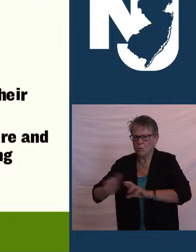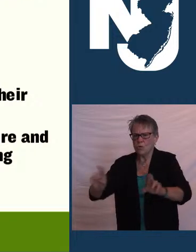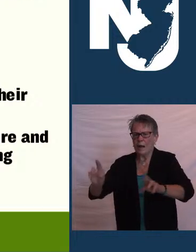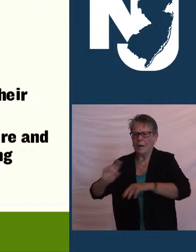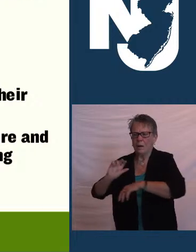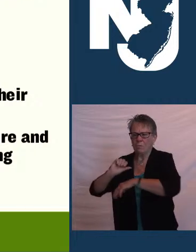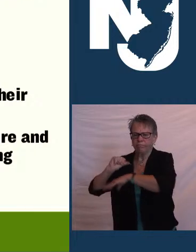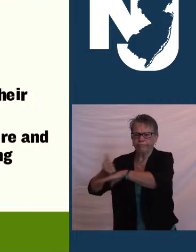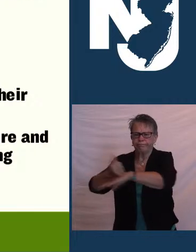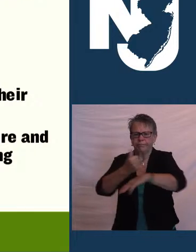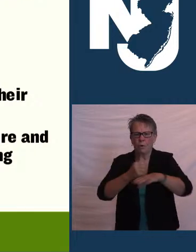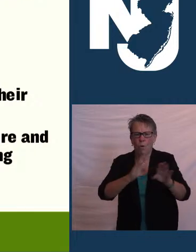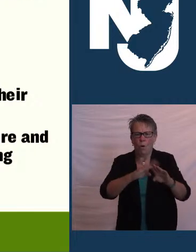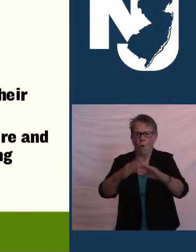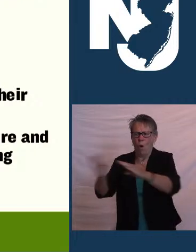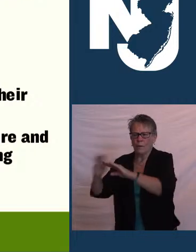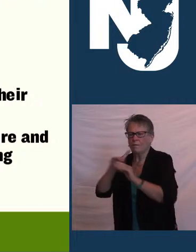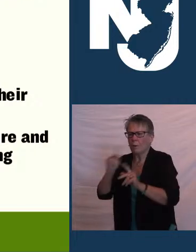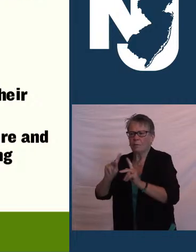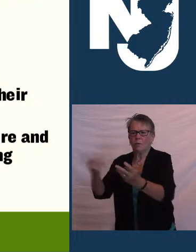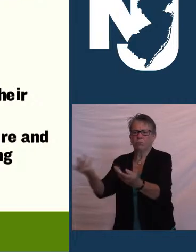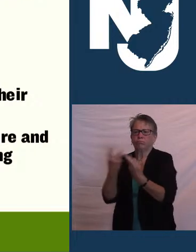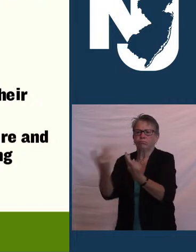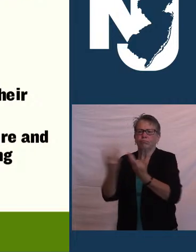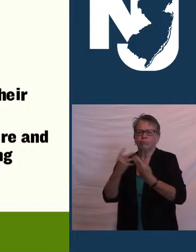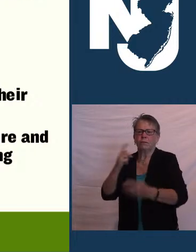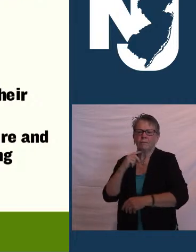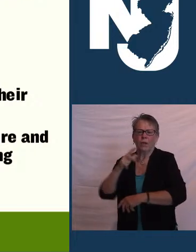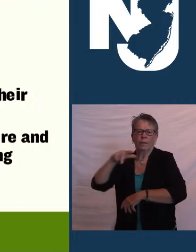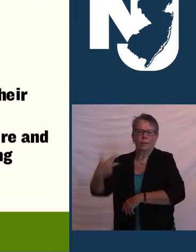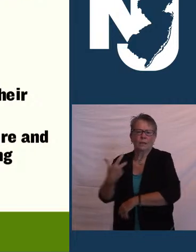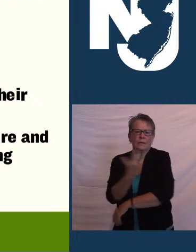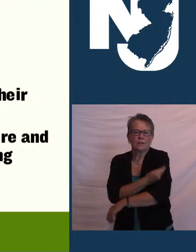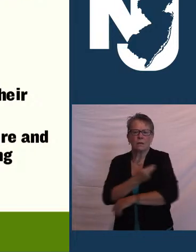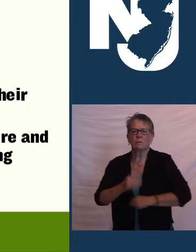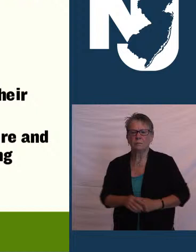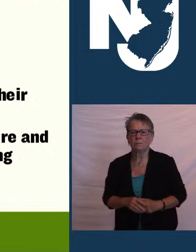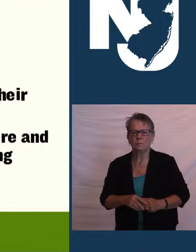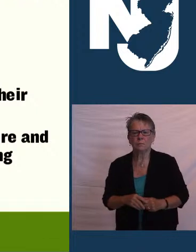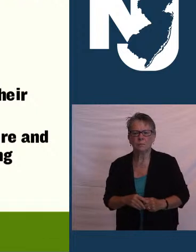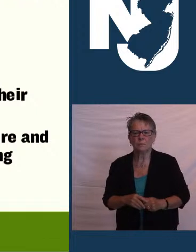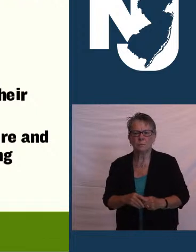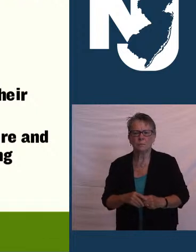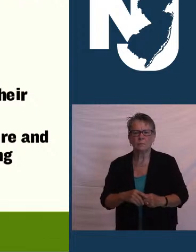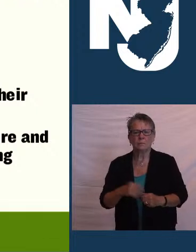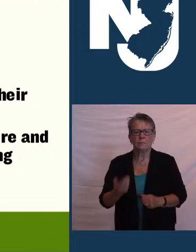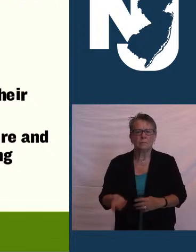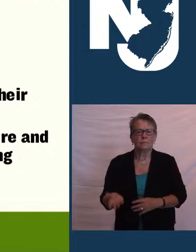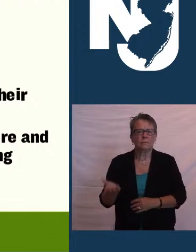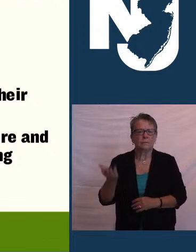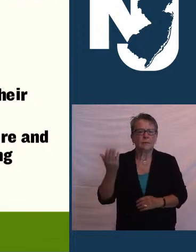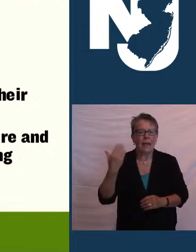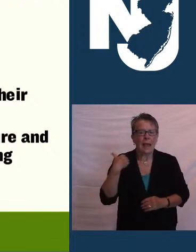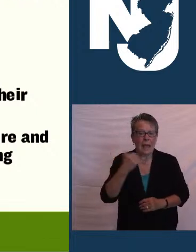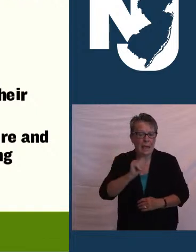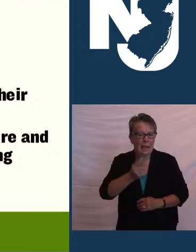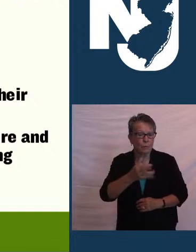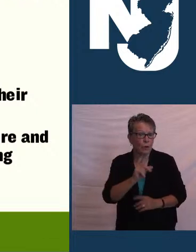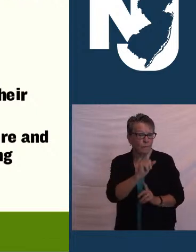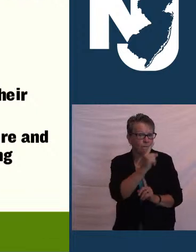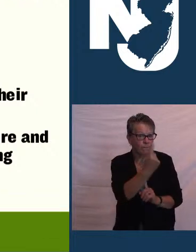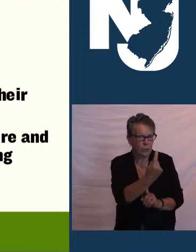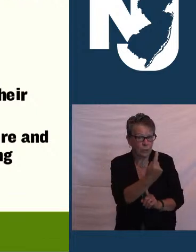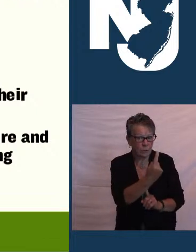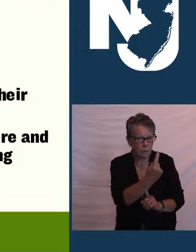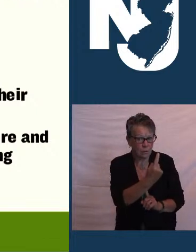it's my understanding that as of April 1st, which is the approximately 6 month ago number, all Pfizer